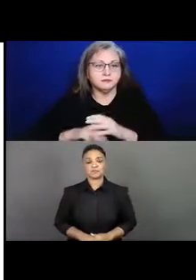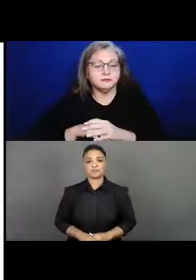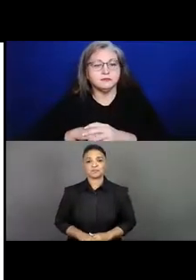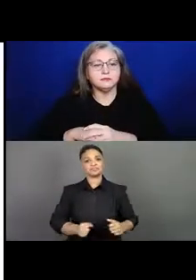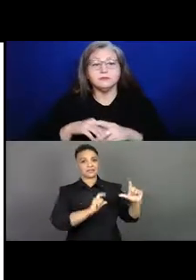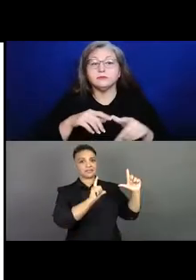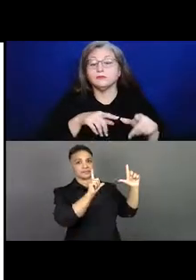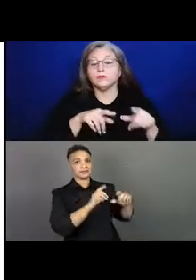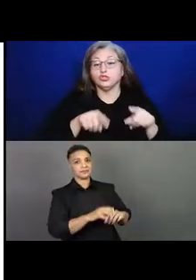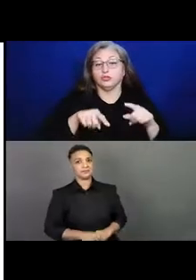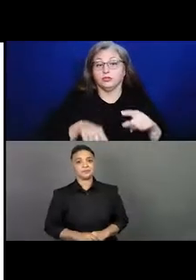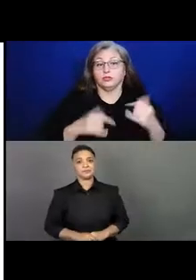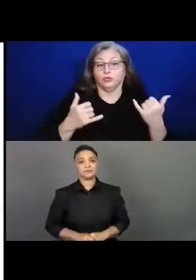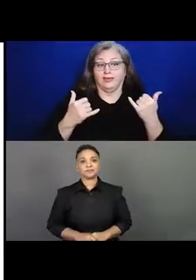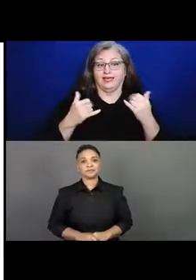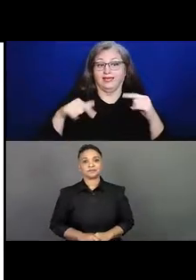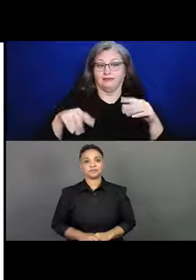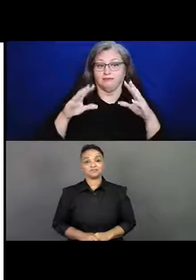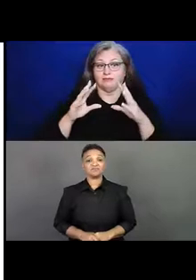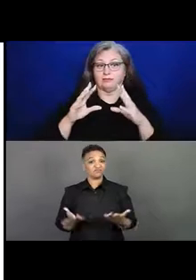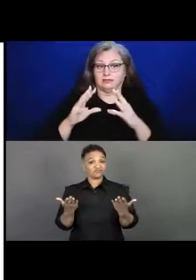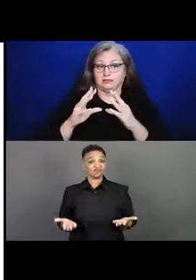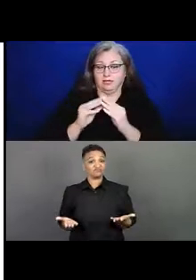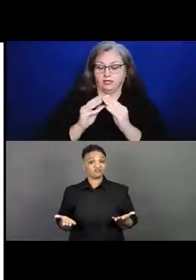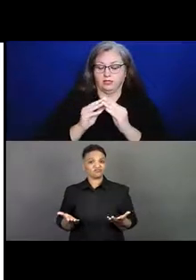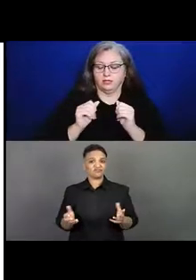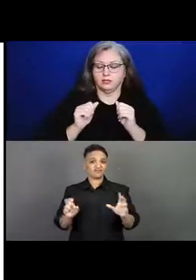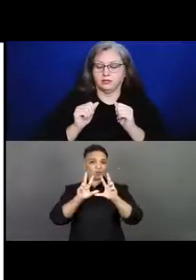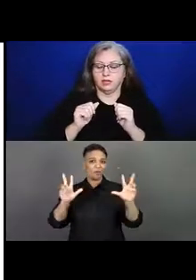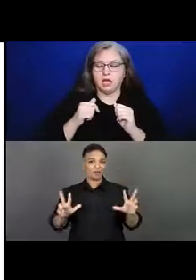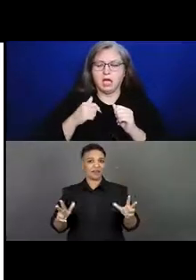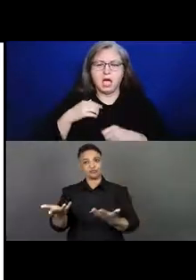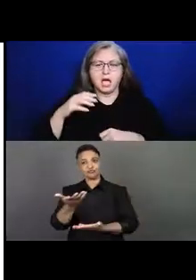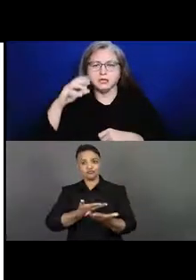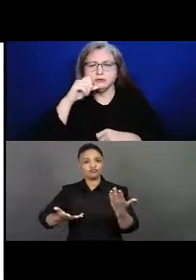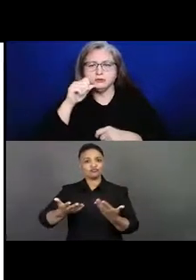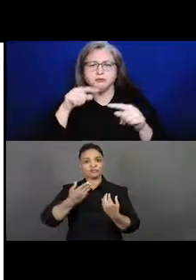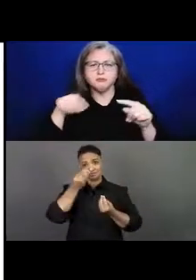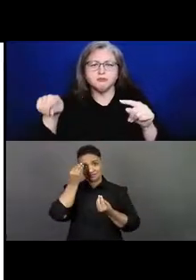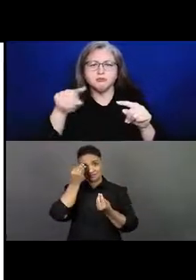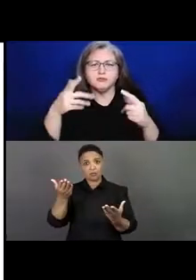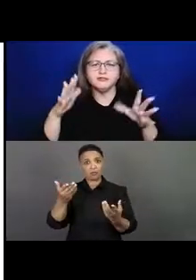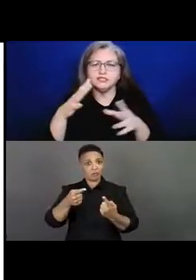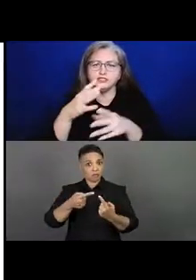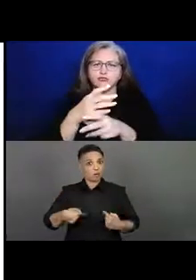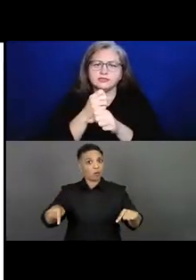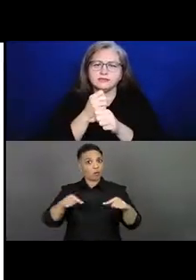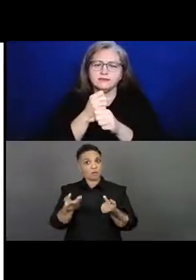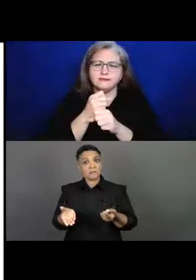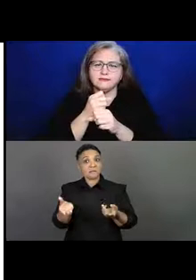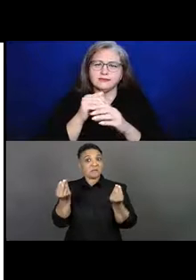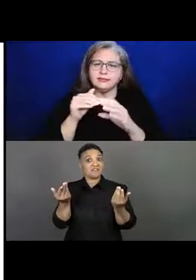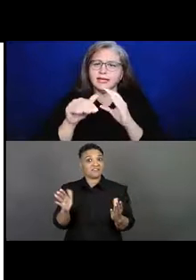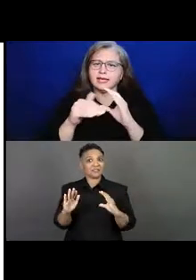During this session today, as I would safely assume that everyone received the email